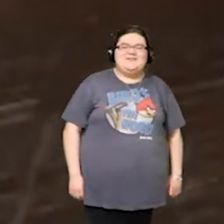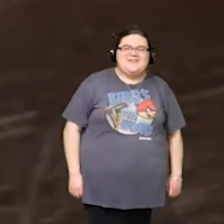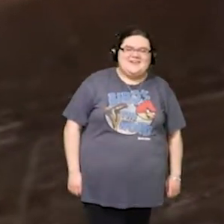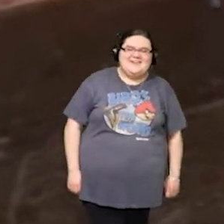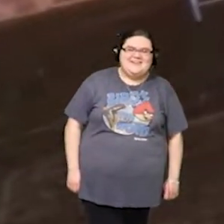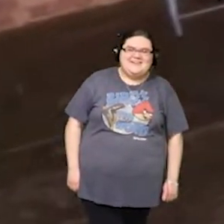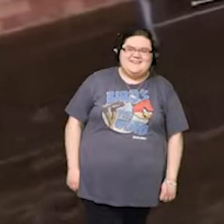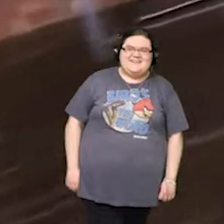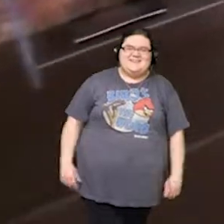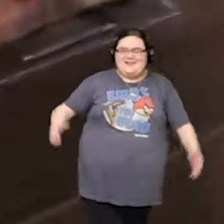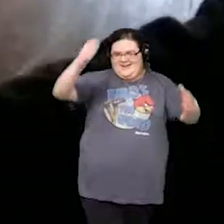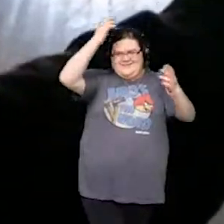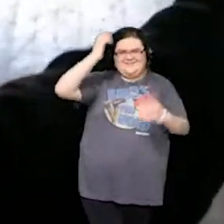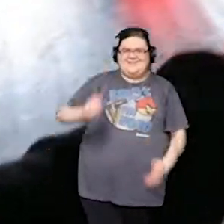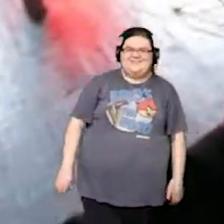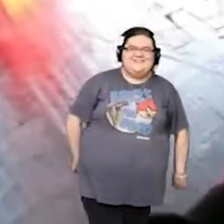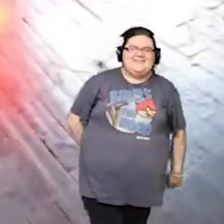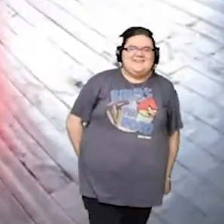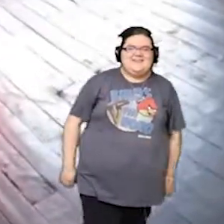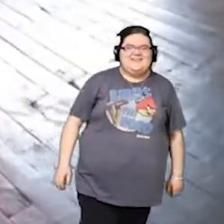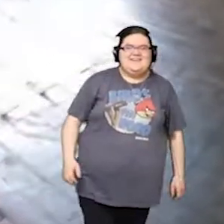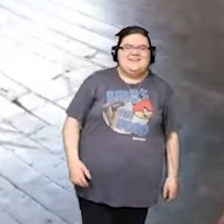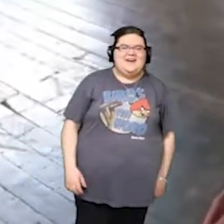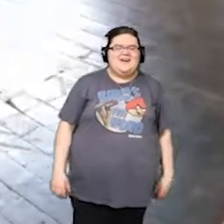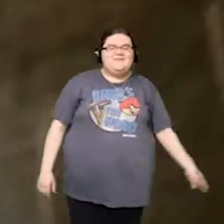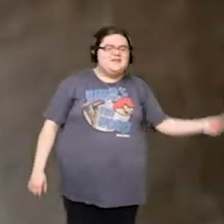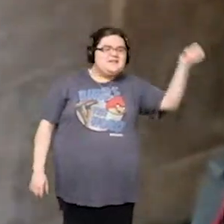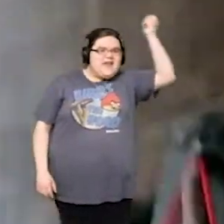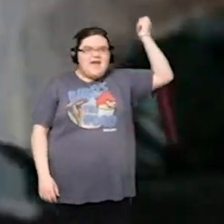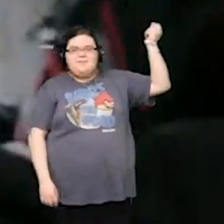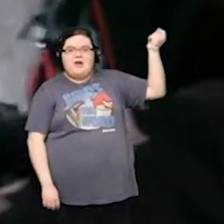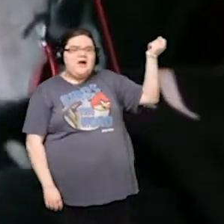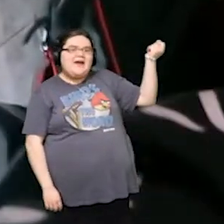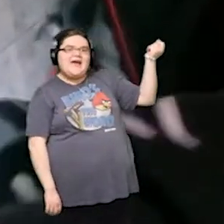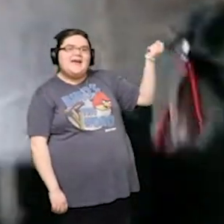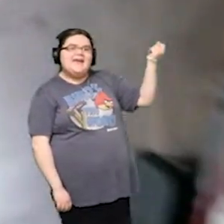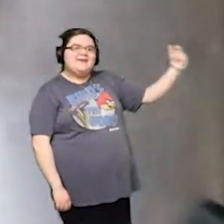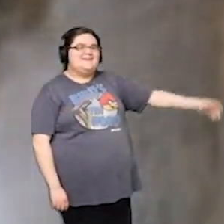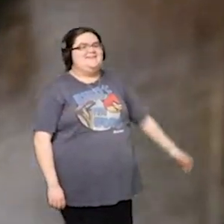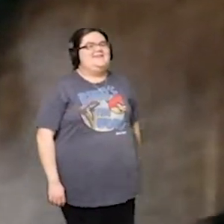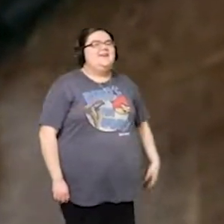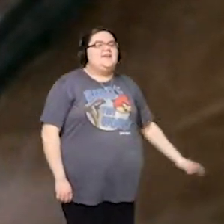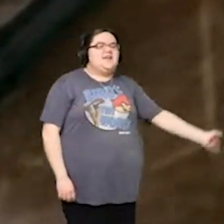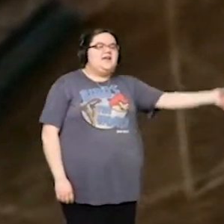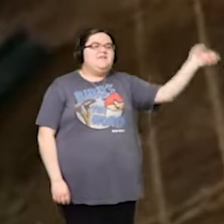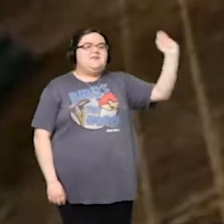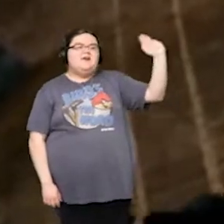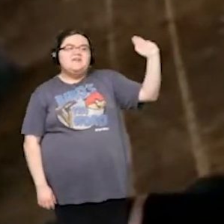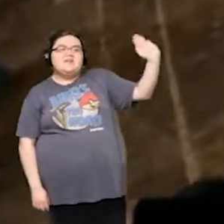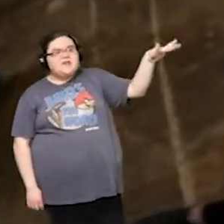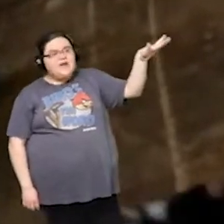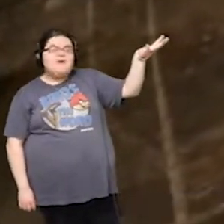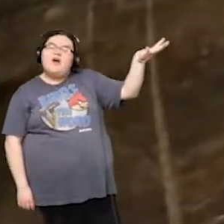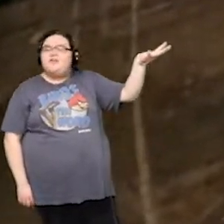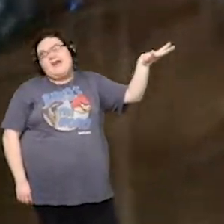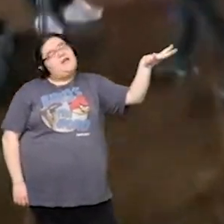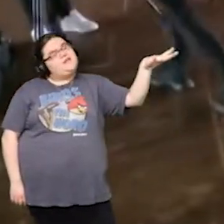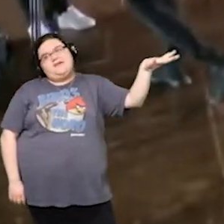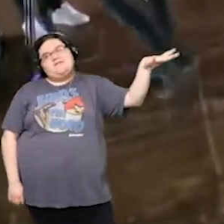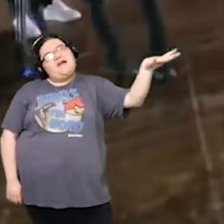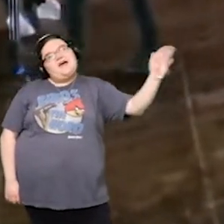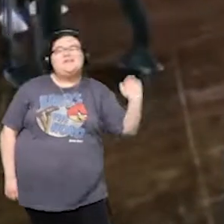mind? I'm so sorry. We're 6K Pro gang today. But 6K just one Pro more gang. Over here with a plate on it already. If you don't have a 6K Pro,